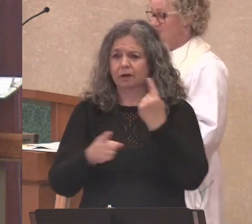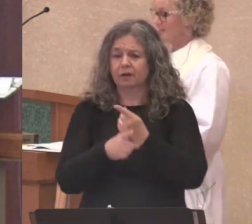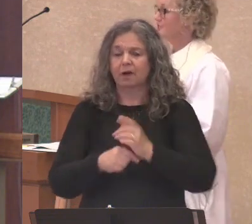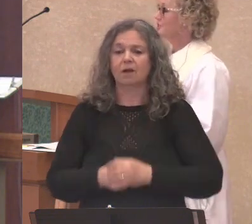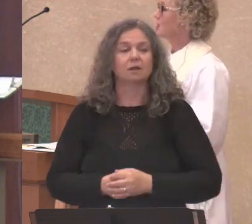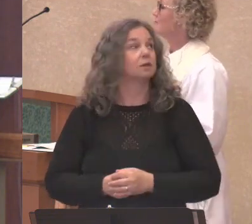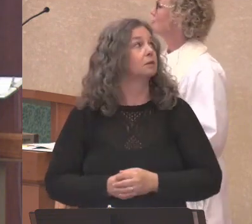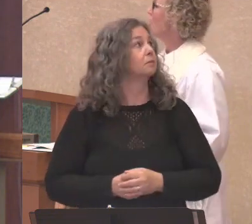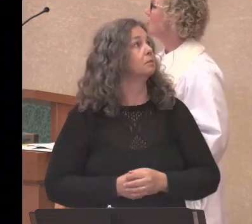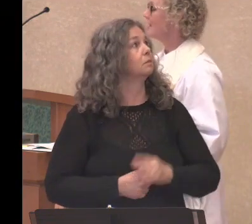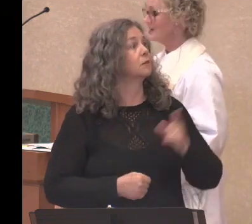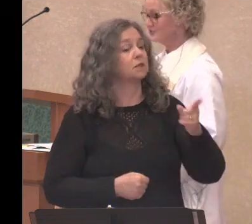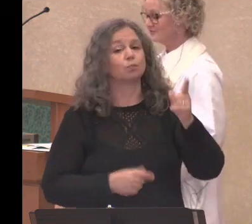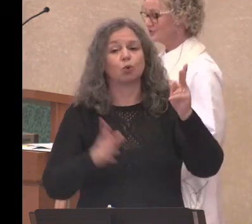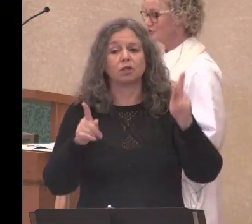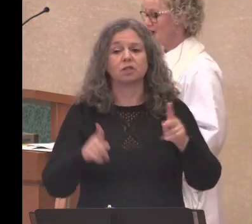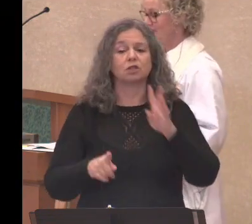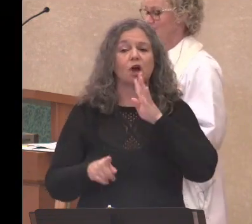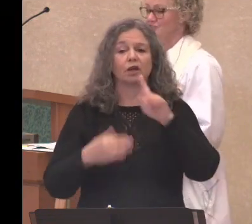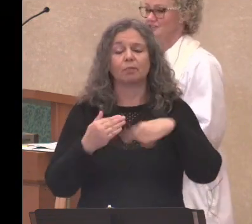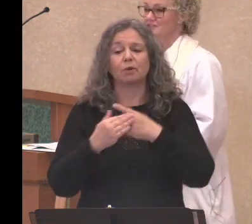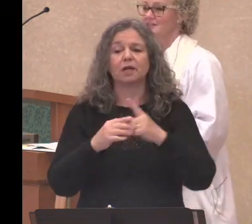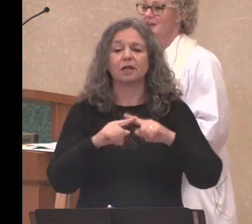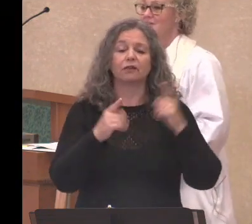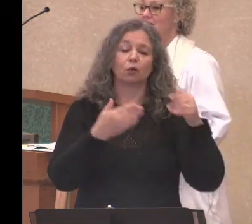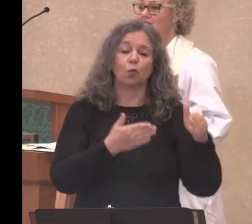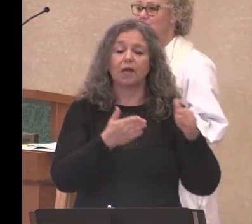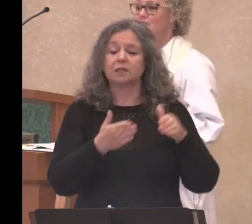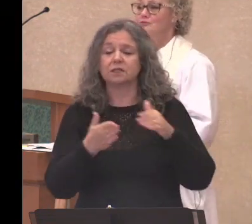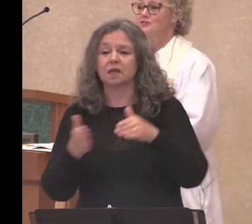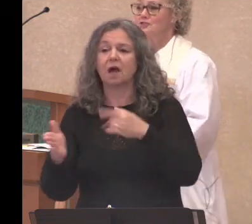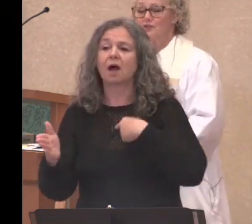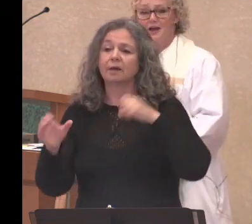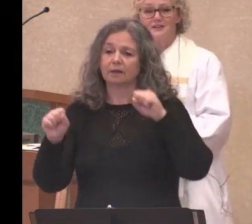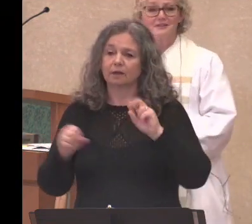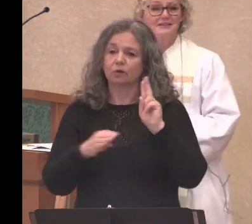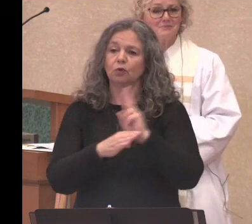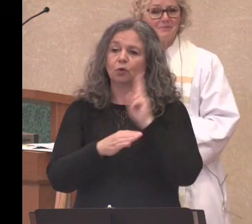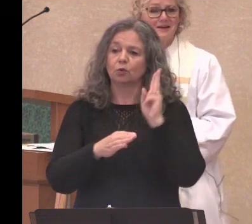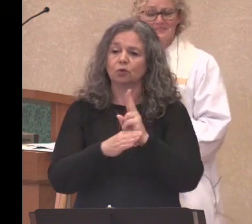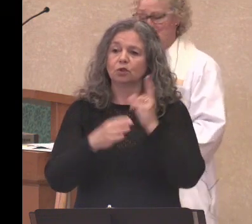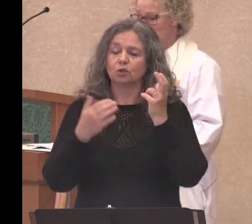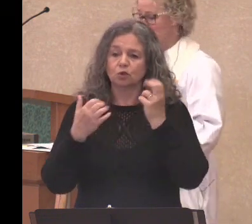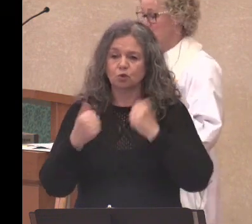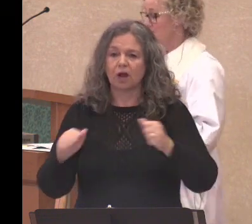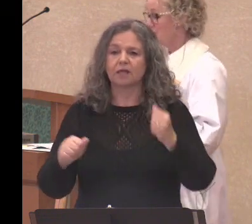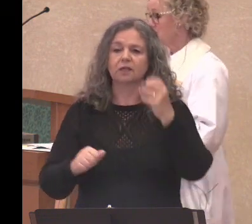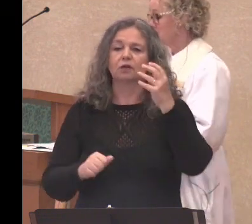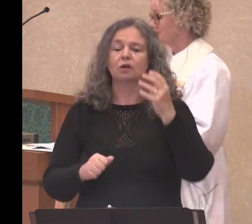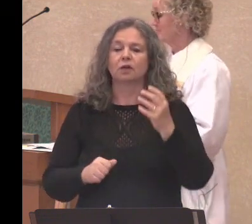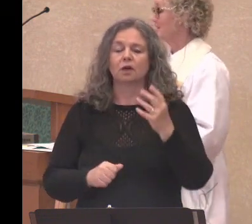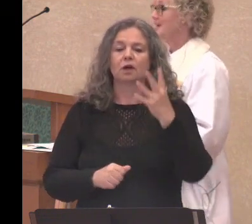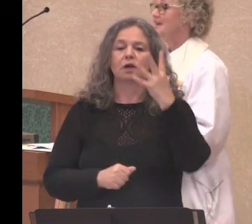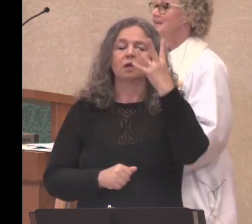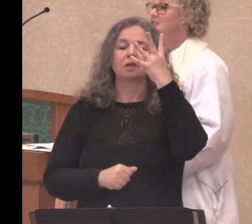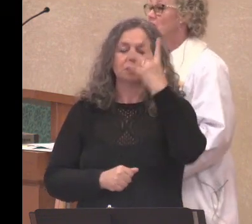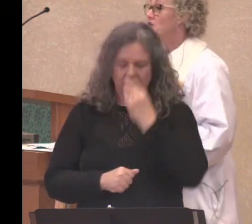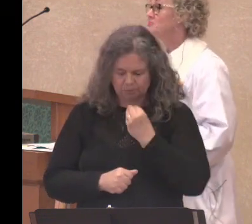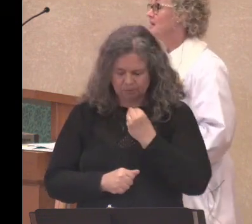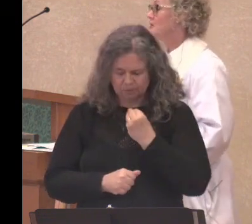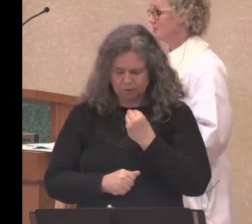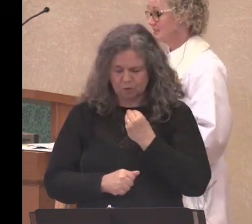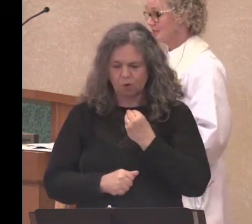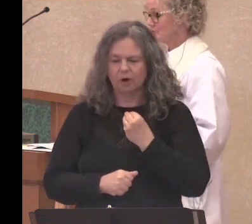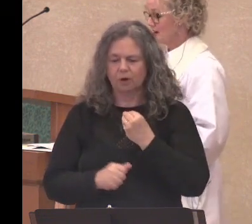The presenter covered all kinds of strategies that I could use to try to get back to sleep or fall asleep. He